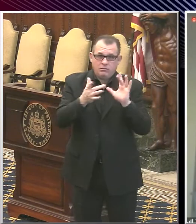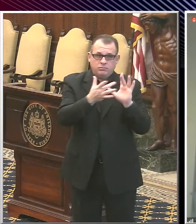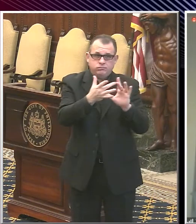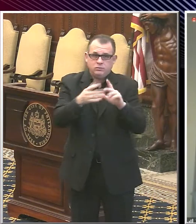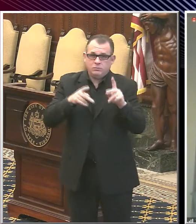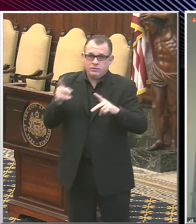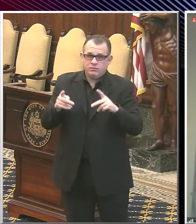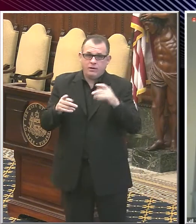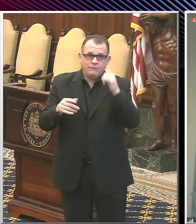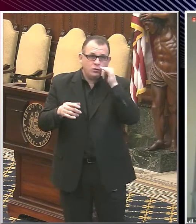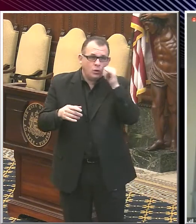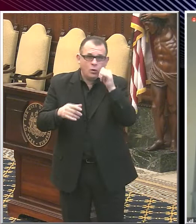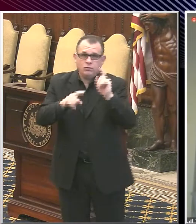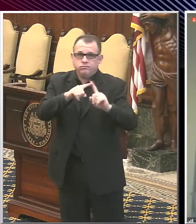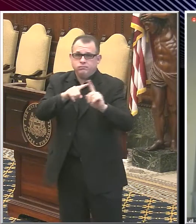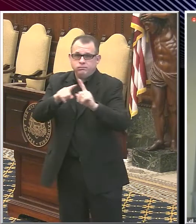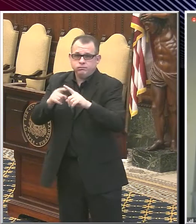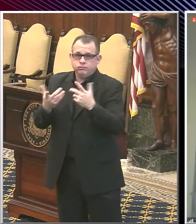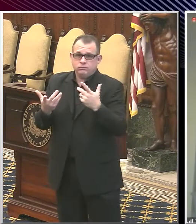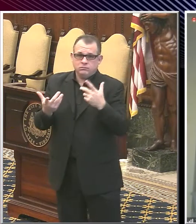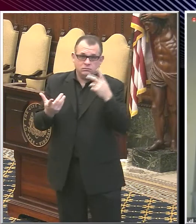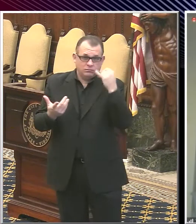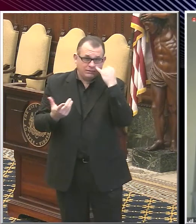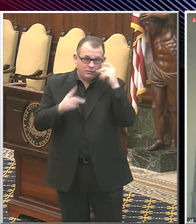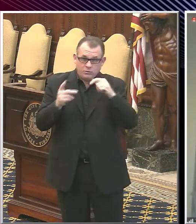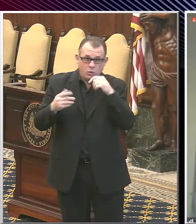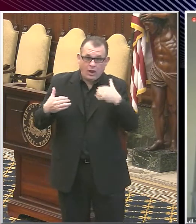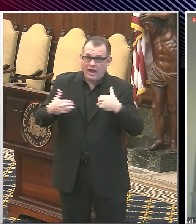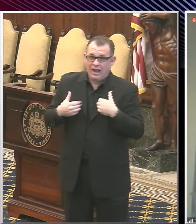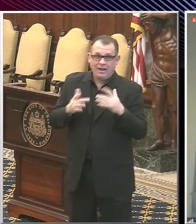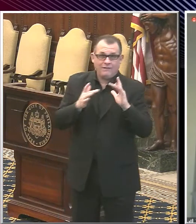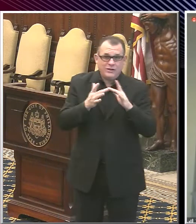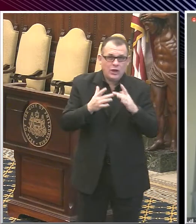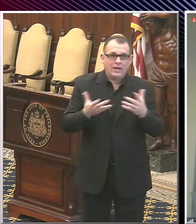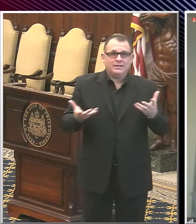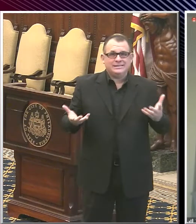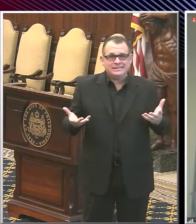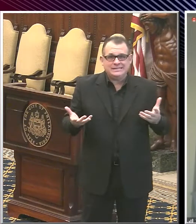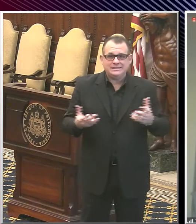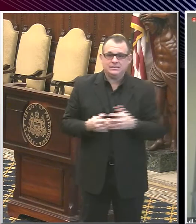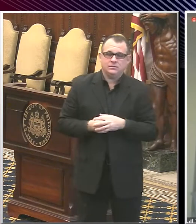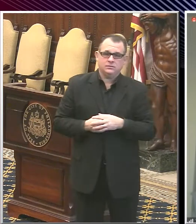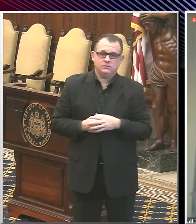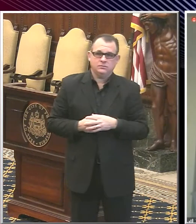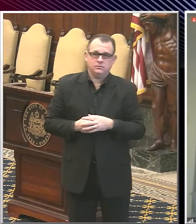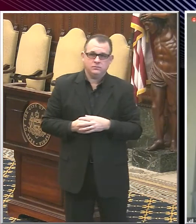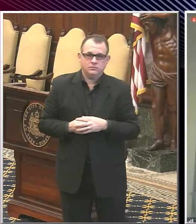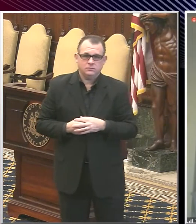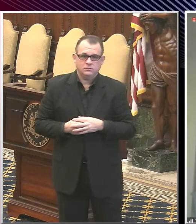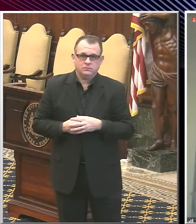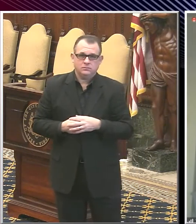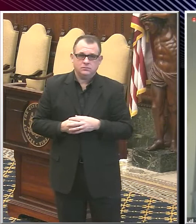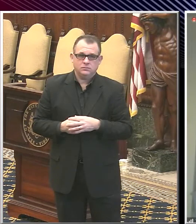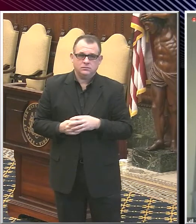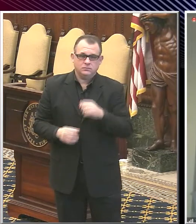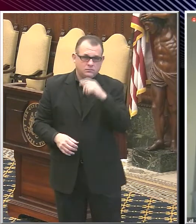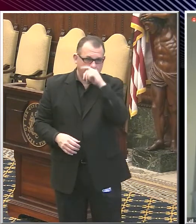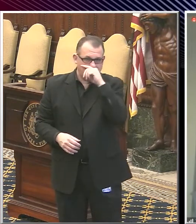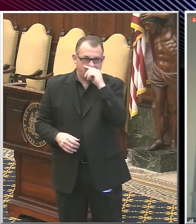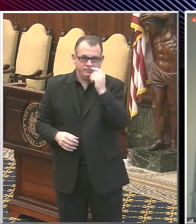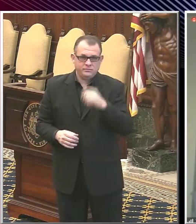contacting people by phone numbers that we don't have other ways through means other than that to contact